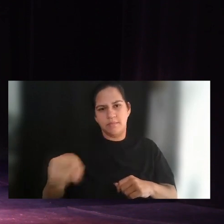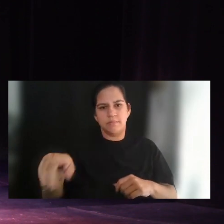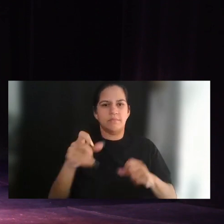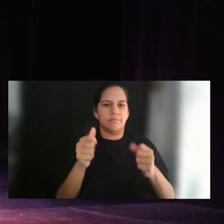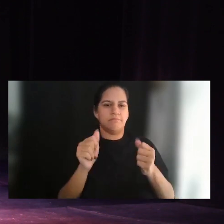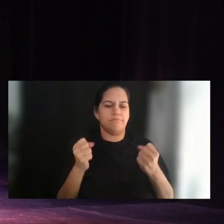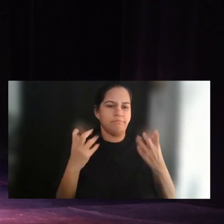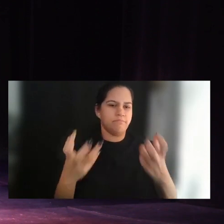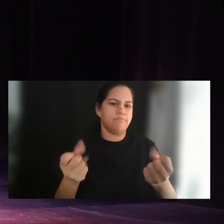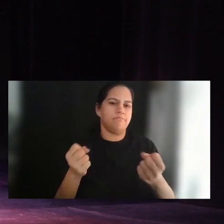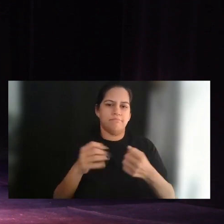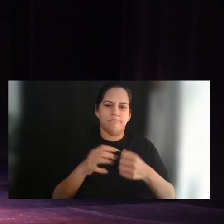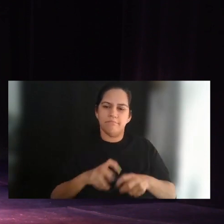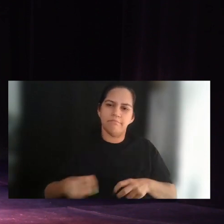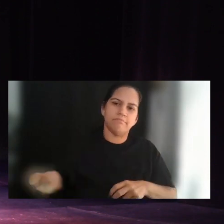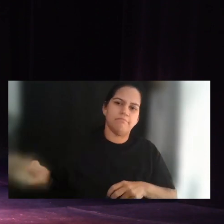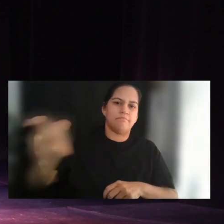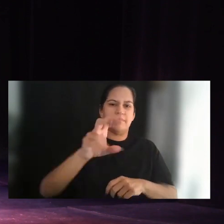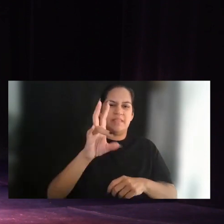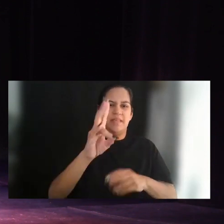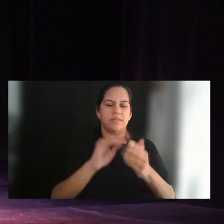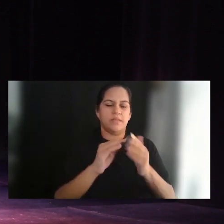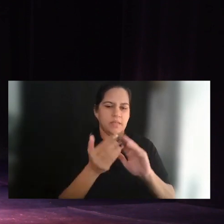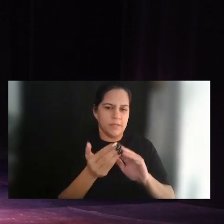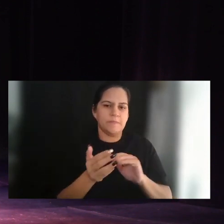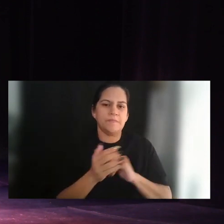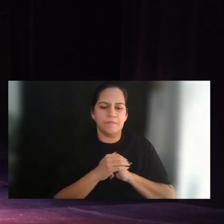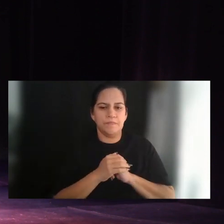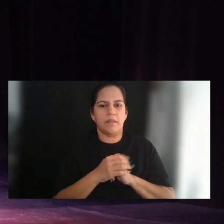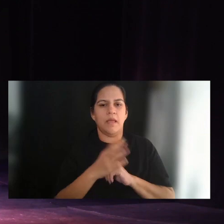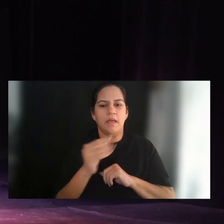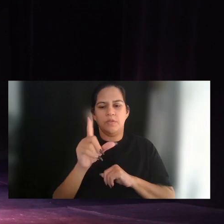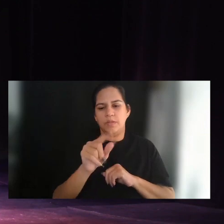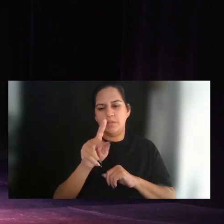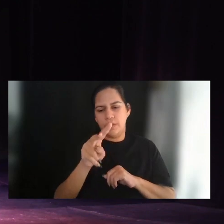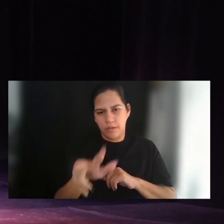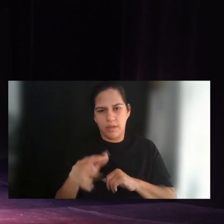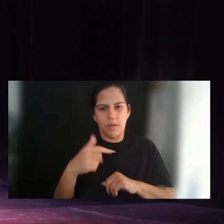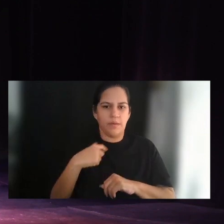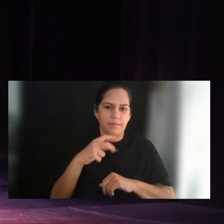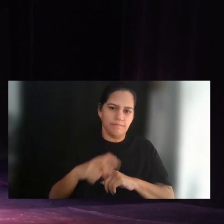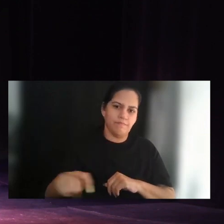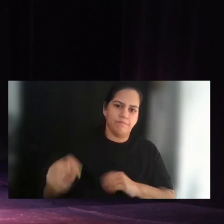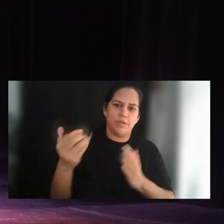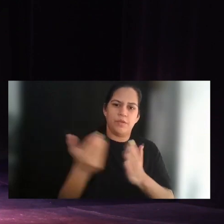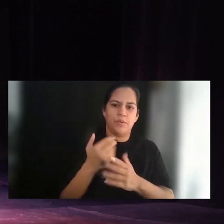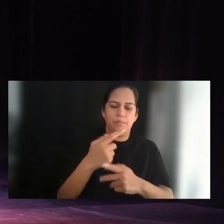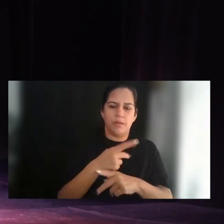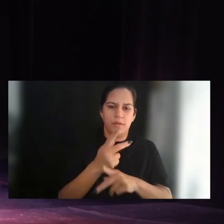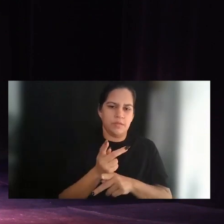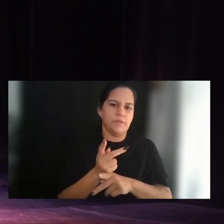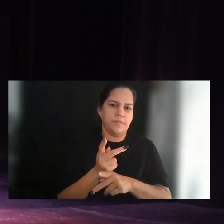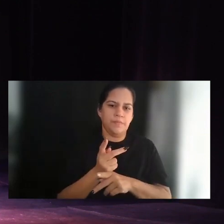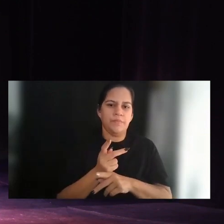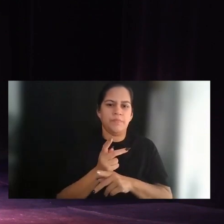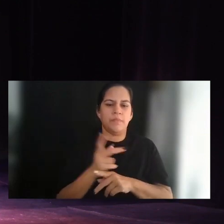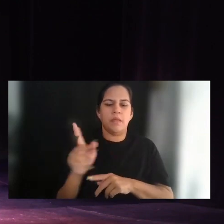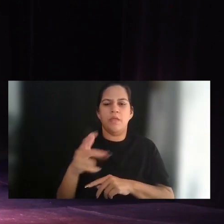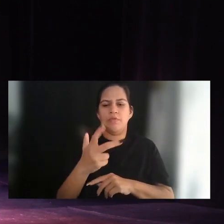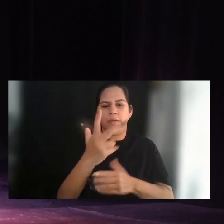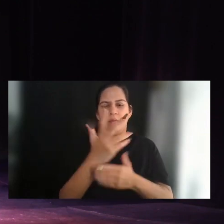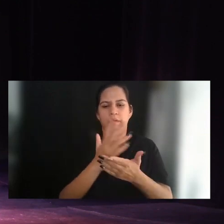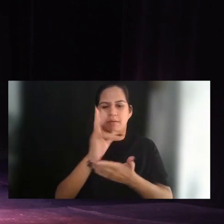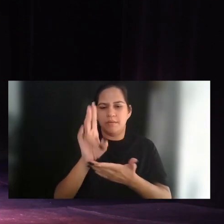to 7 cities. And in 2023, we toured our newest production, a 3-part, 7-hour adaptation of the